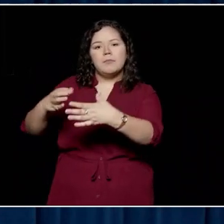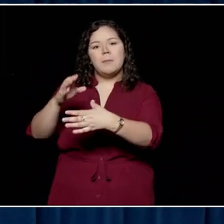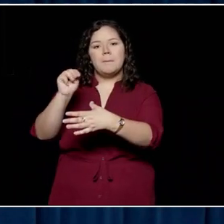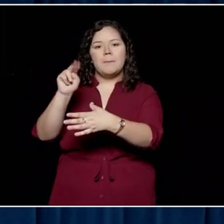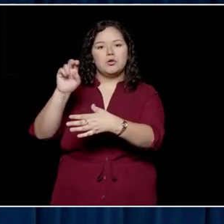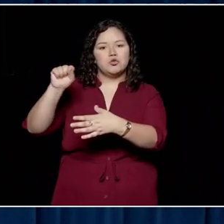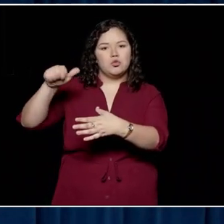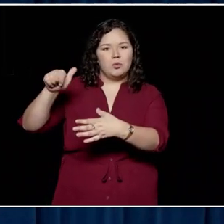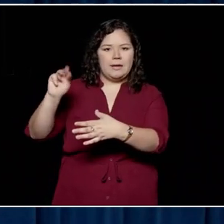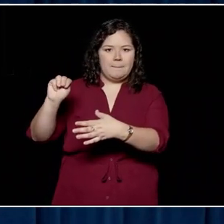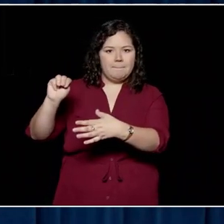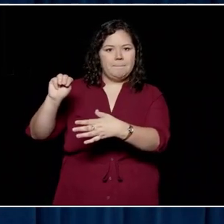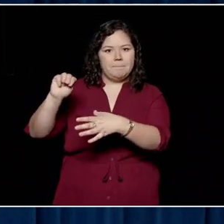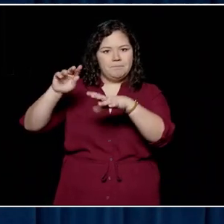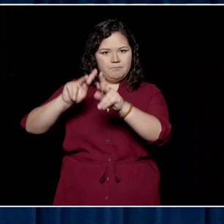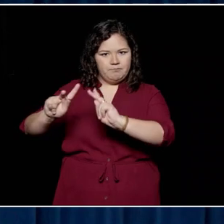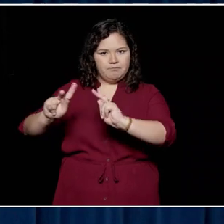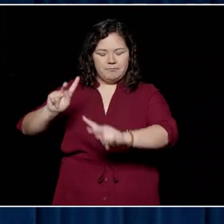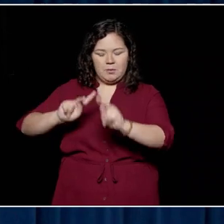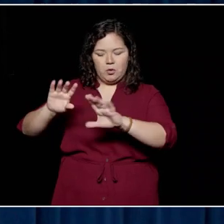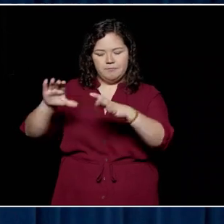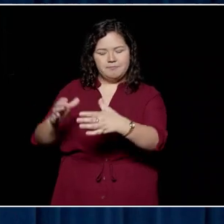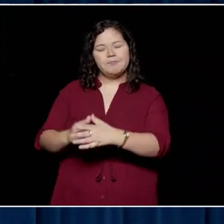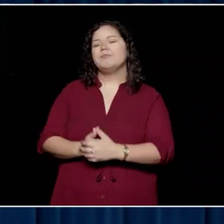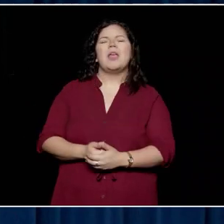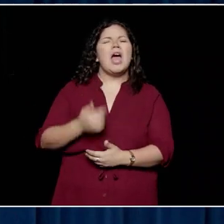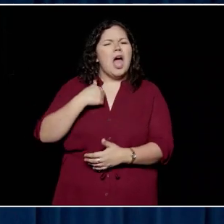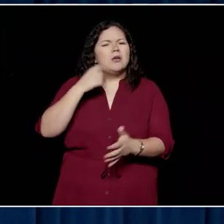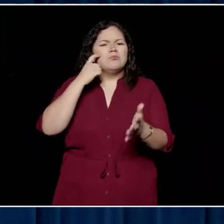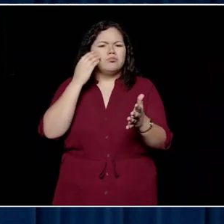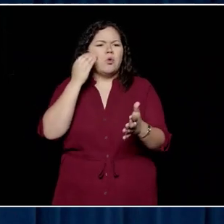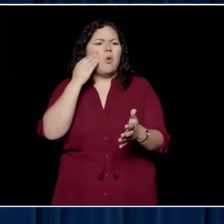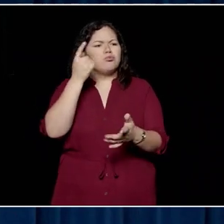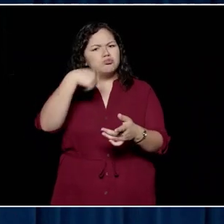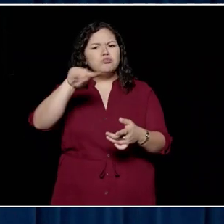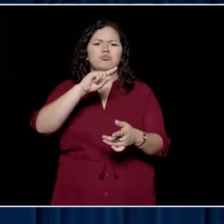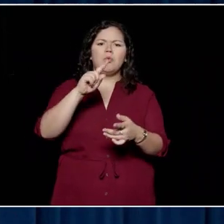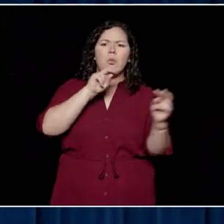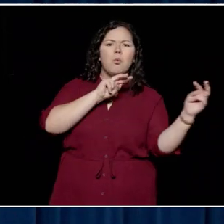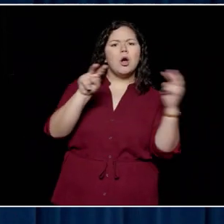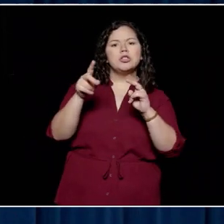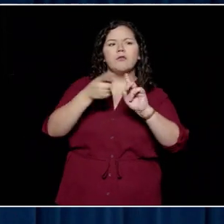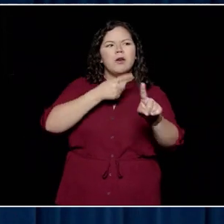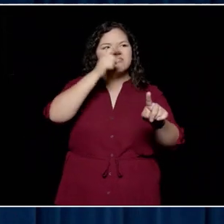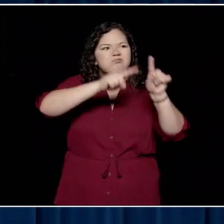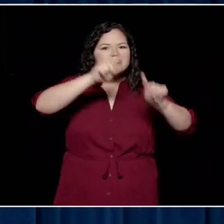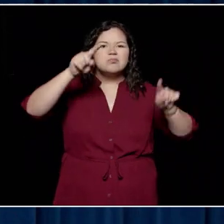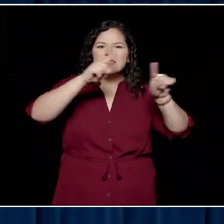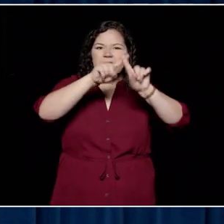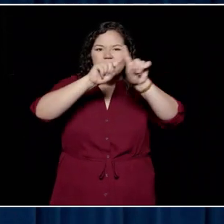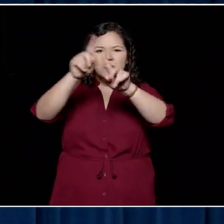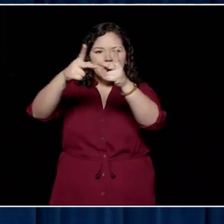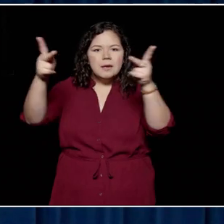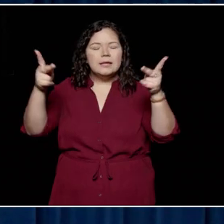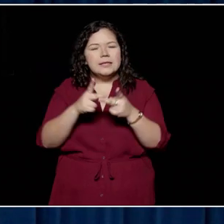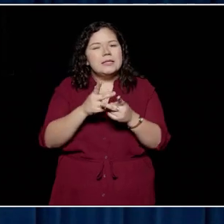that you are joining us today from many places, near and far, and acknowledge the traditional owners and caretakers